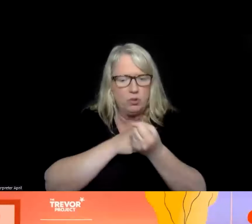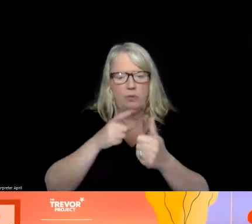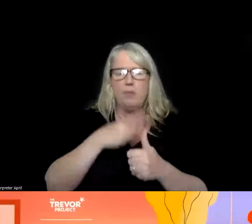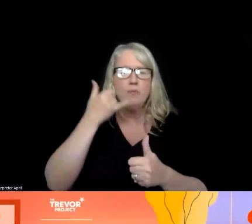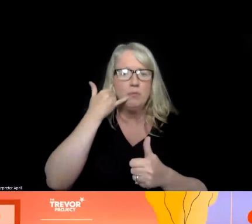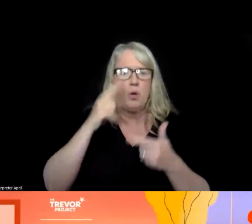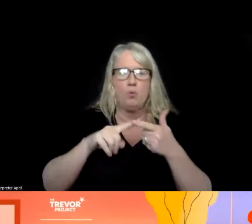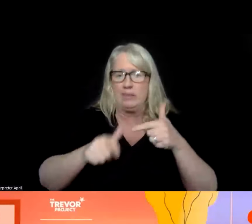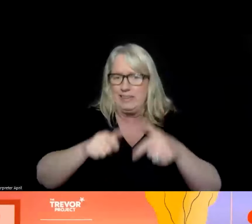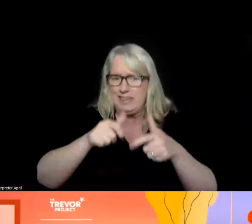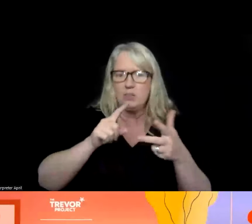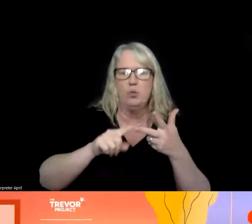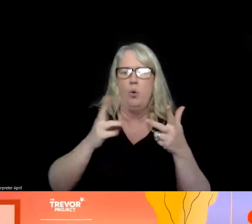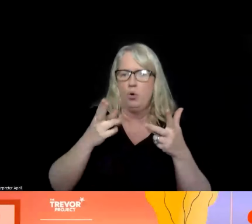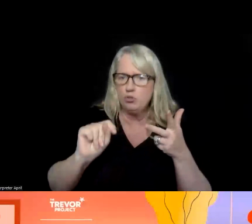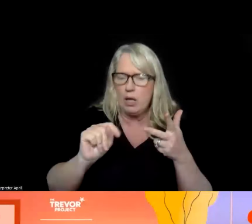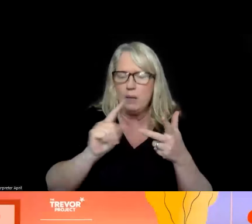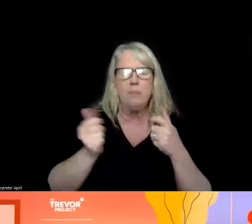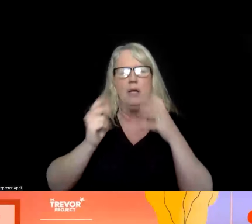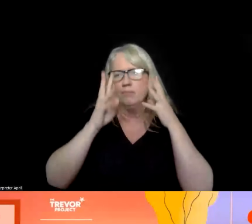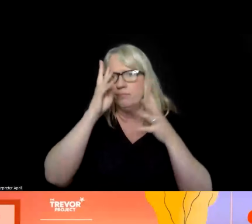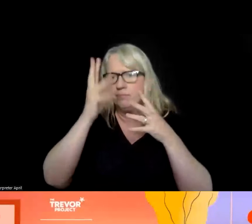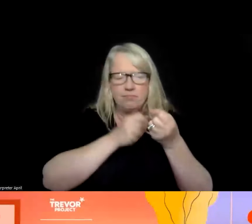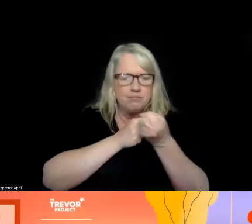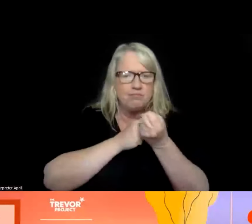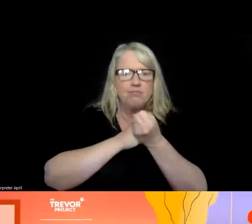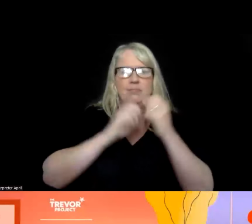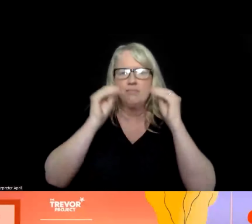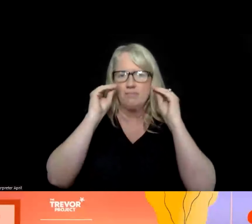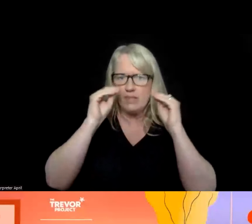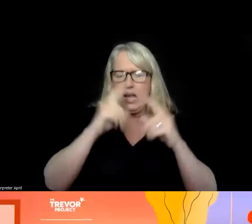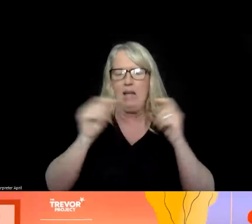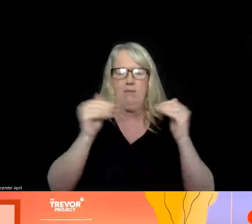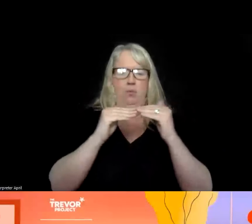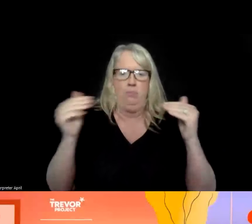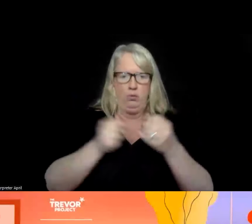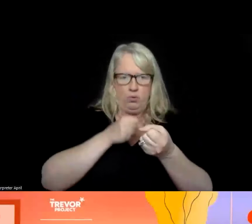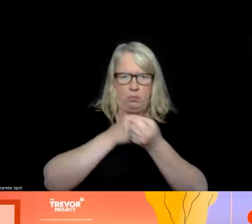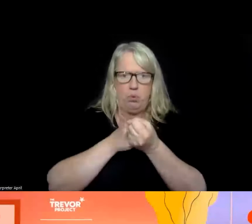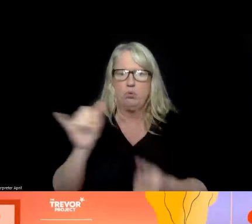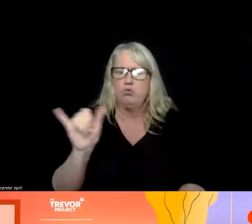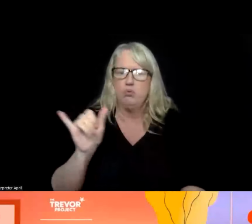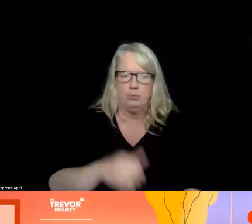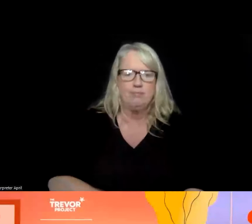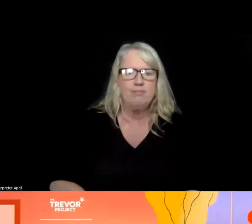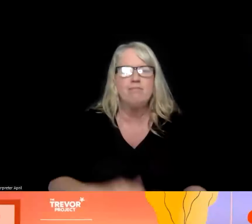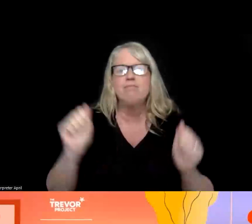and chat, as well as innovative research, advocacy, education, and peer support programs. Next slide, please.